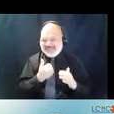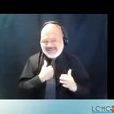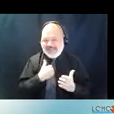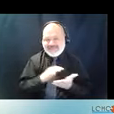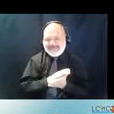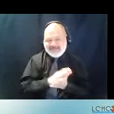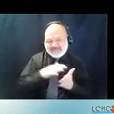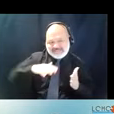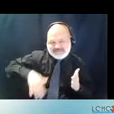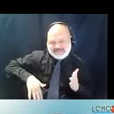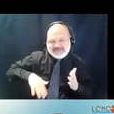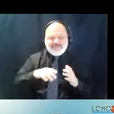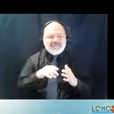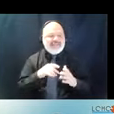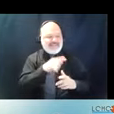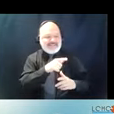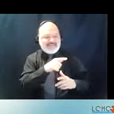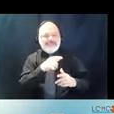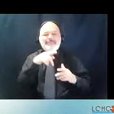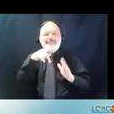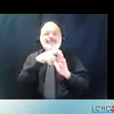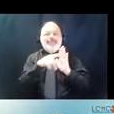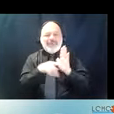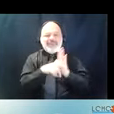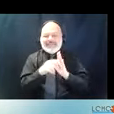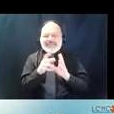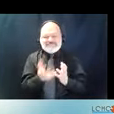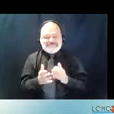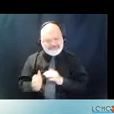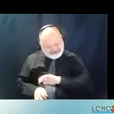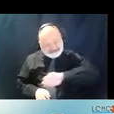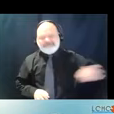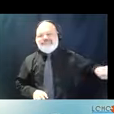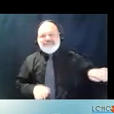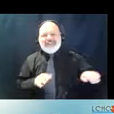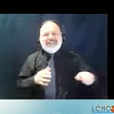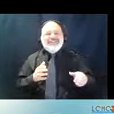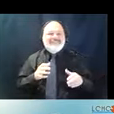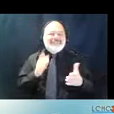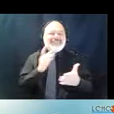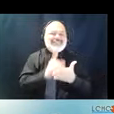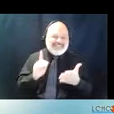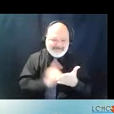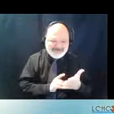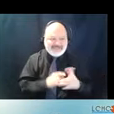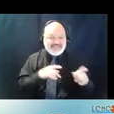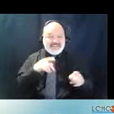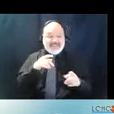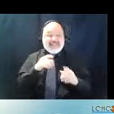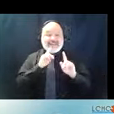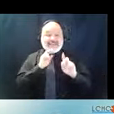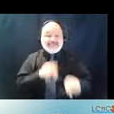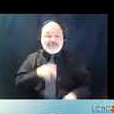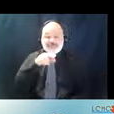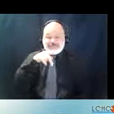were policies of immigrant exclusion. Many have argued that the activism in response to Prop 187